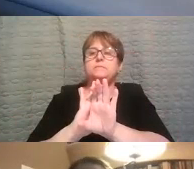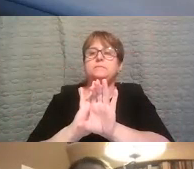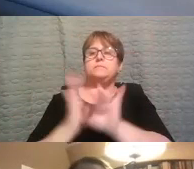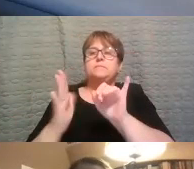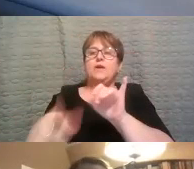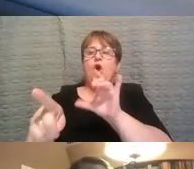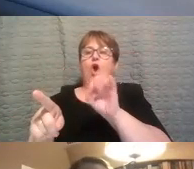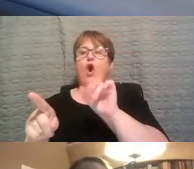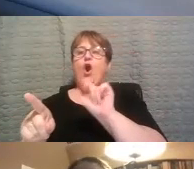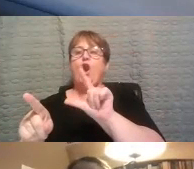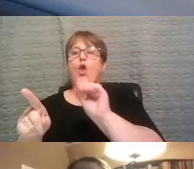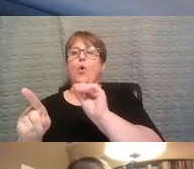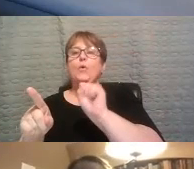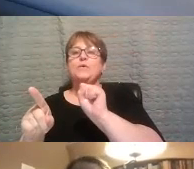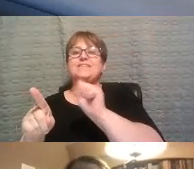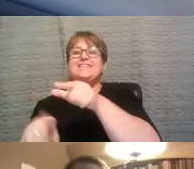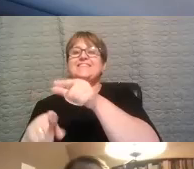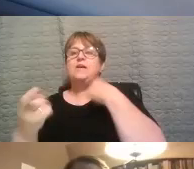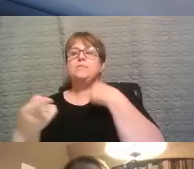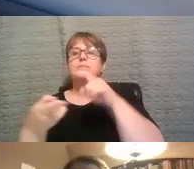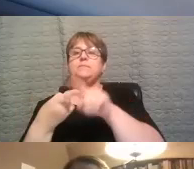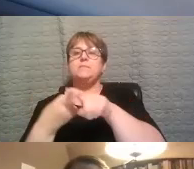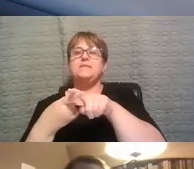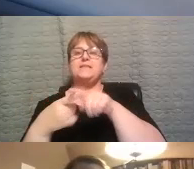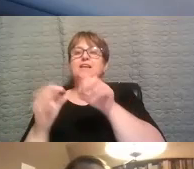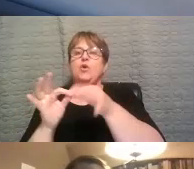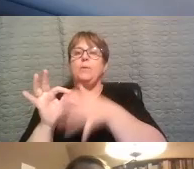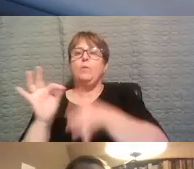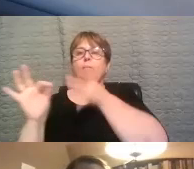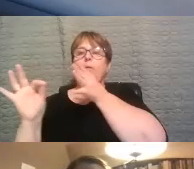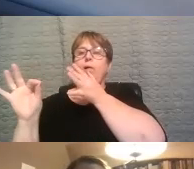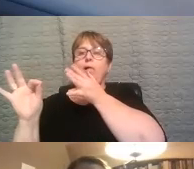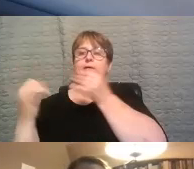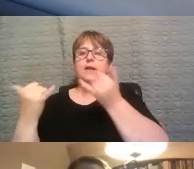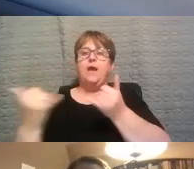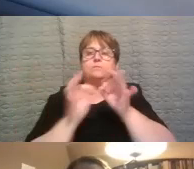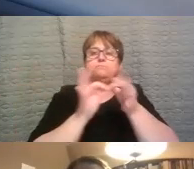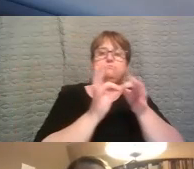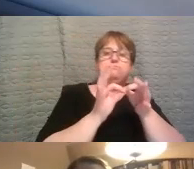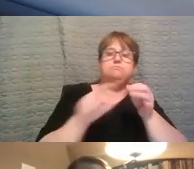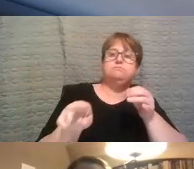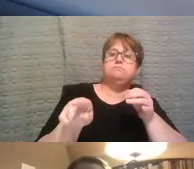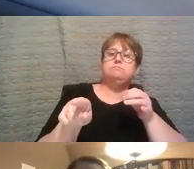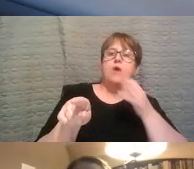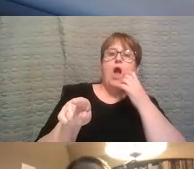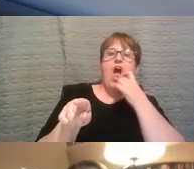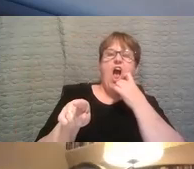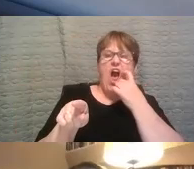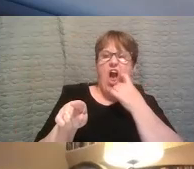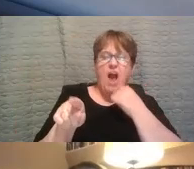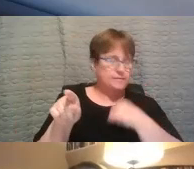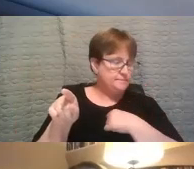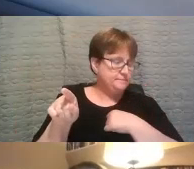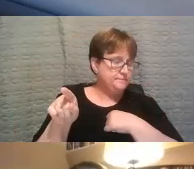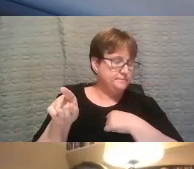me. qué es lo que miramos ahí en esta fotografía? Lo que estamos viendo